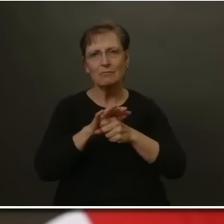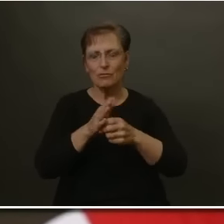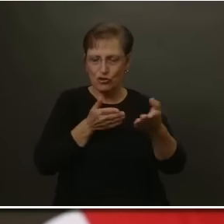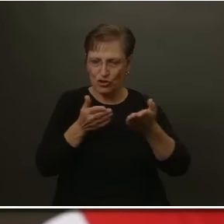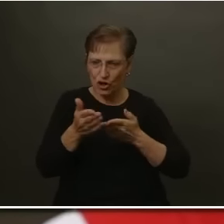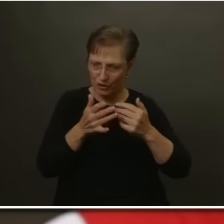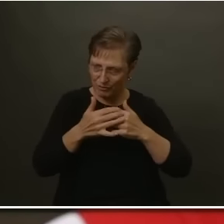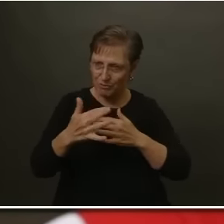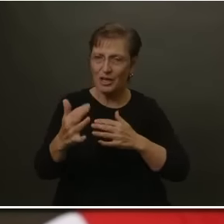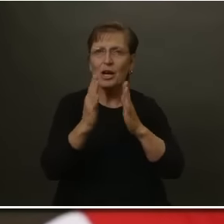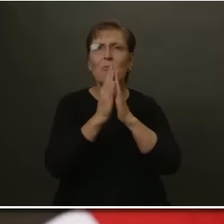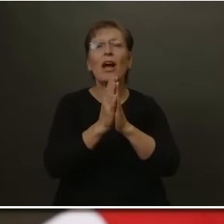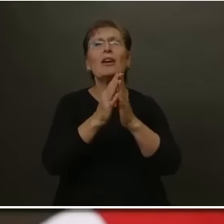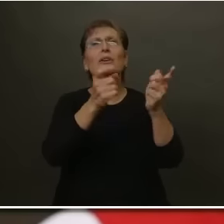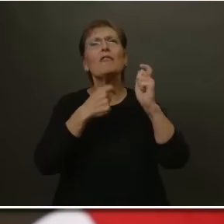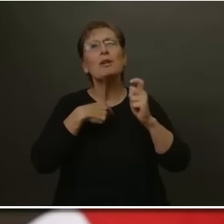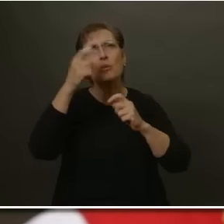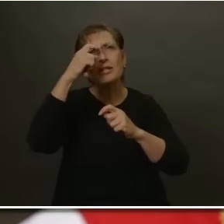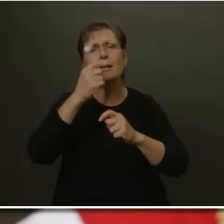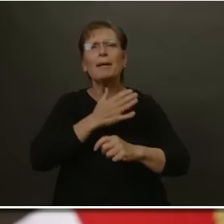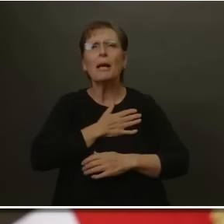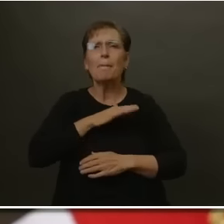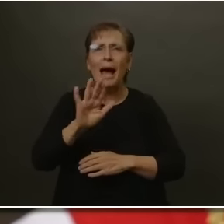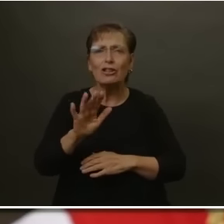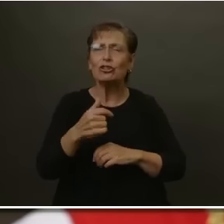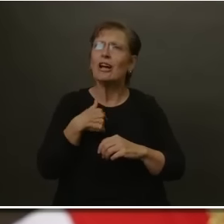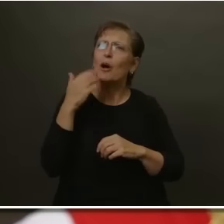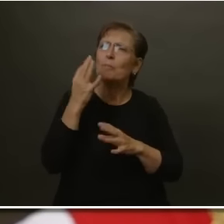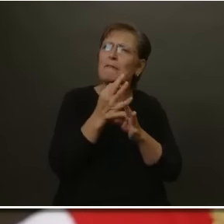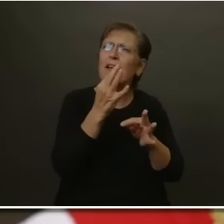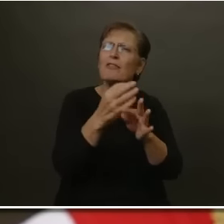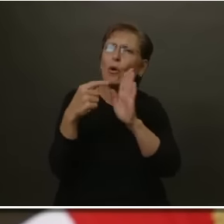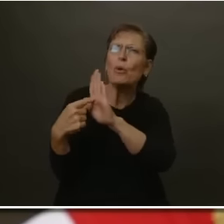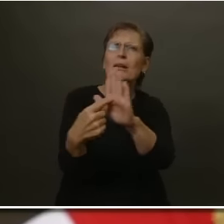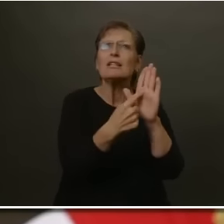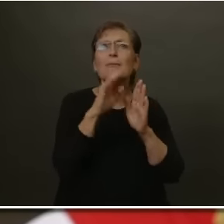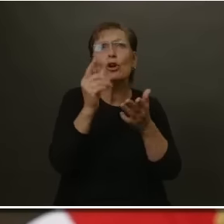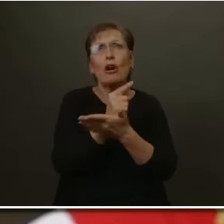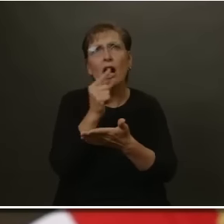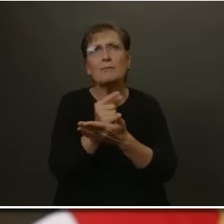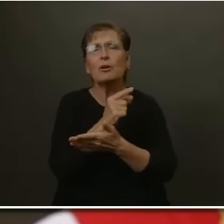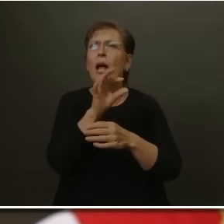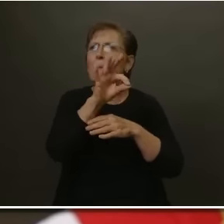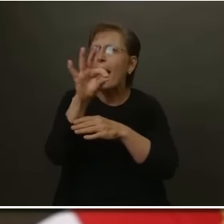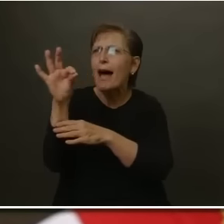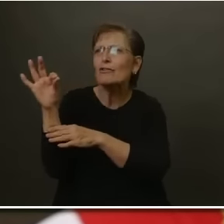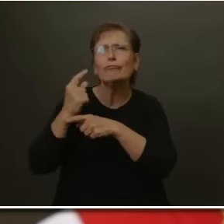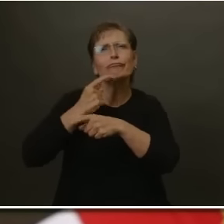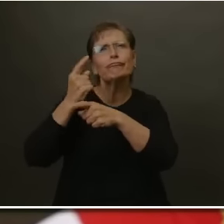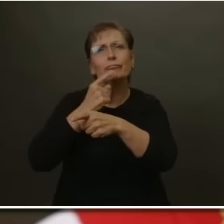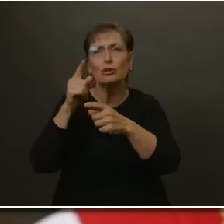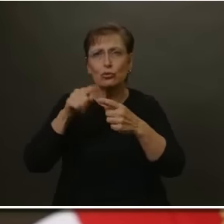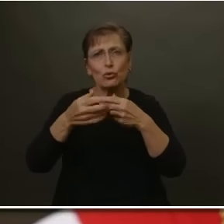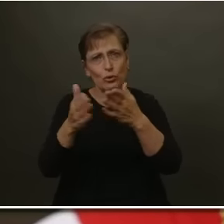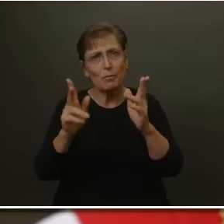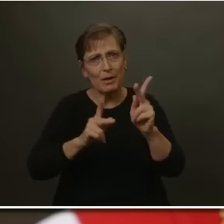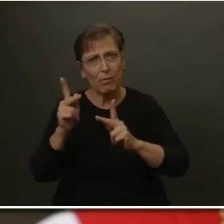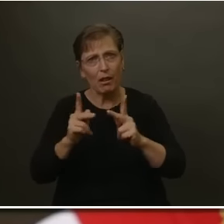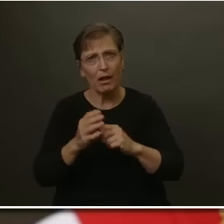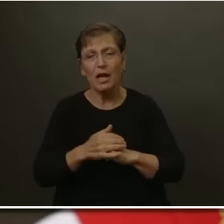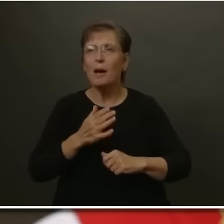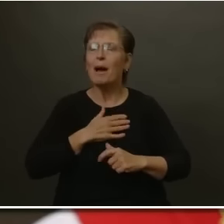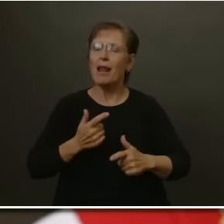me wisdom and compassion, that I may be a faithful witness to your gospel and a pastor to your people. Fill